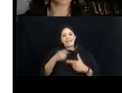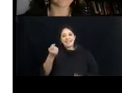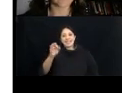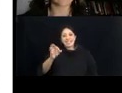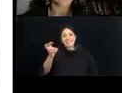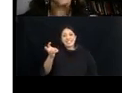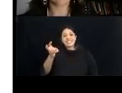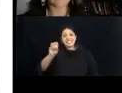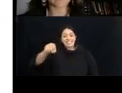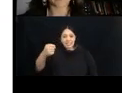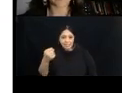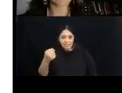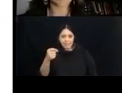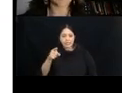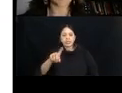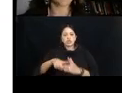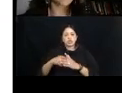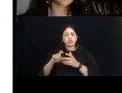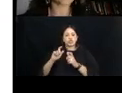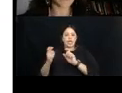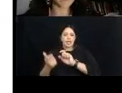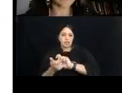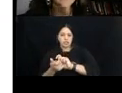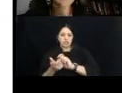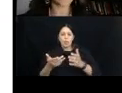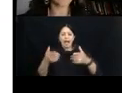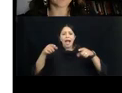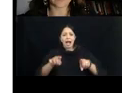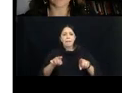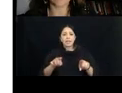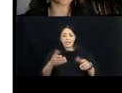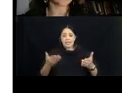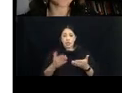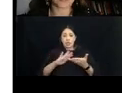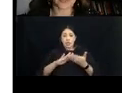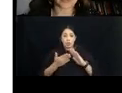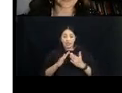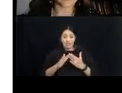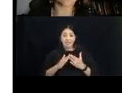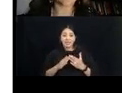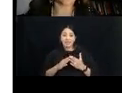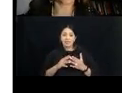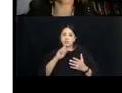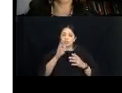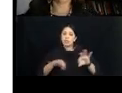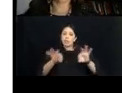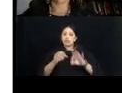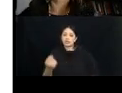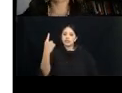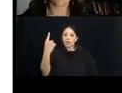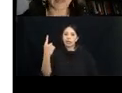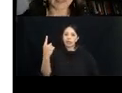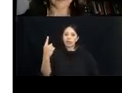are facing many disparities. And what's happening in the community is essential to understand. There is